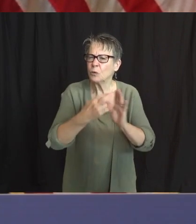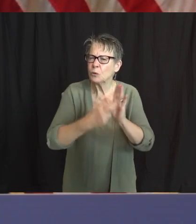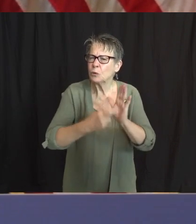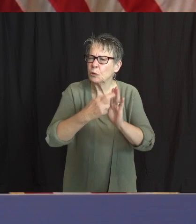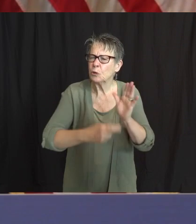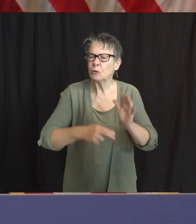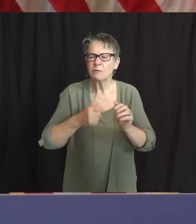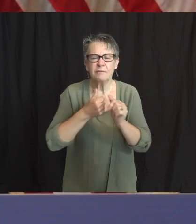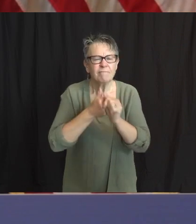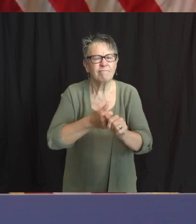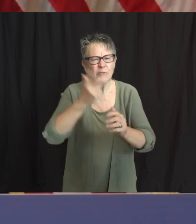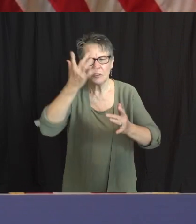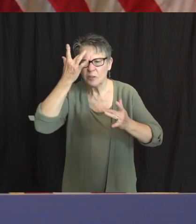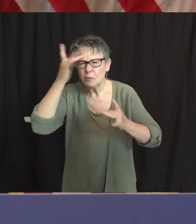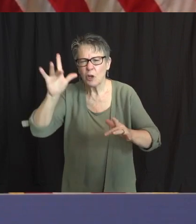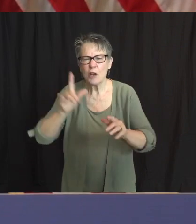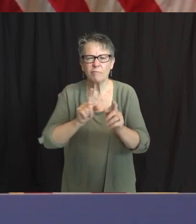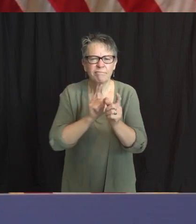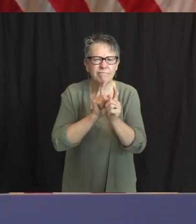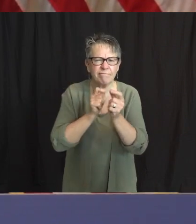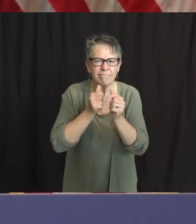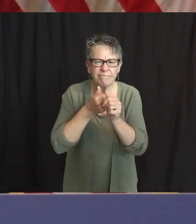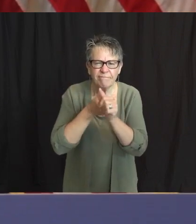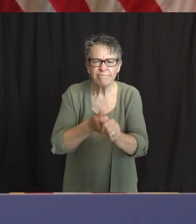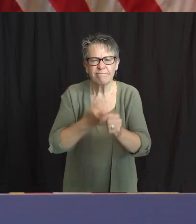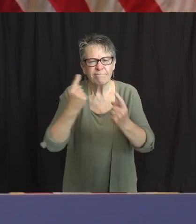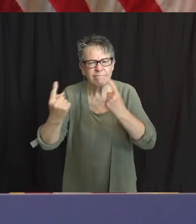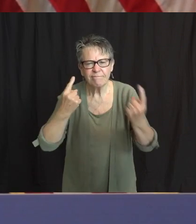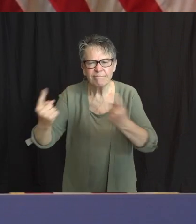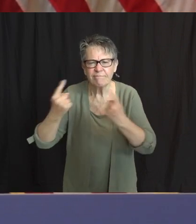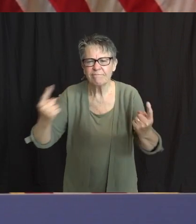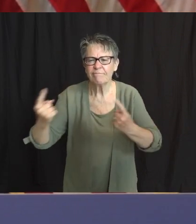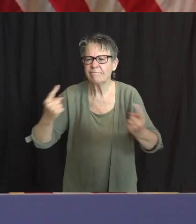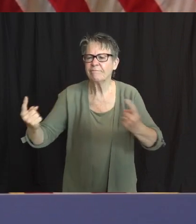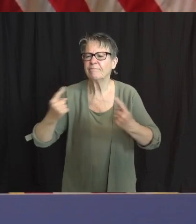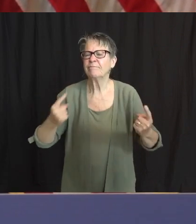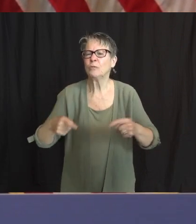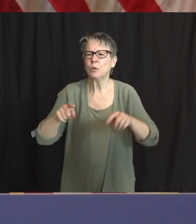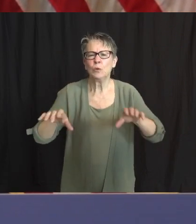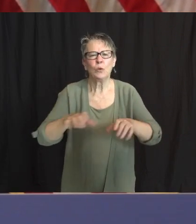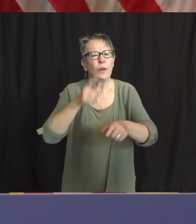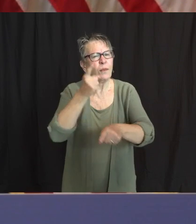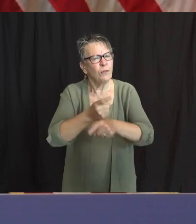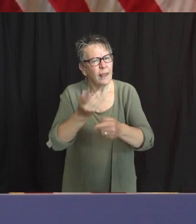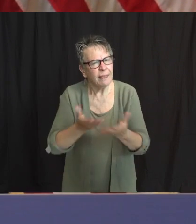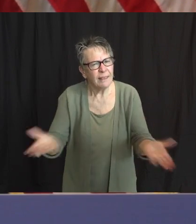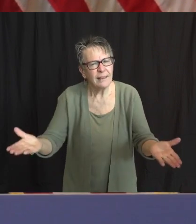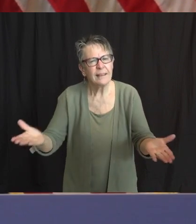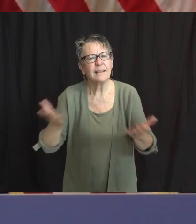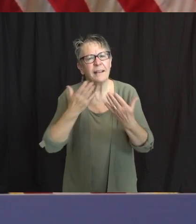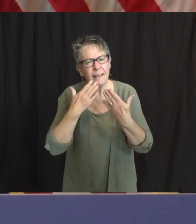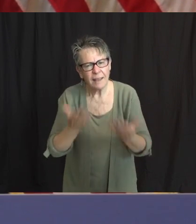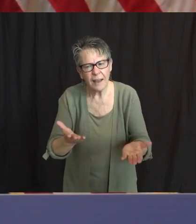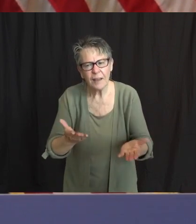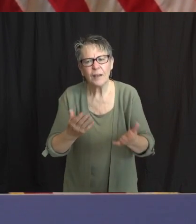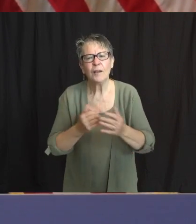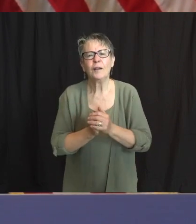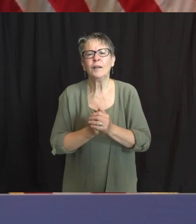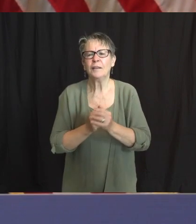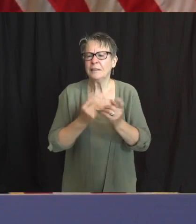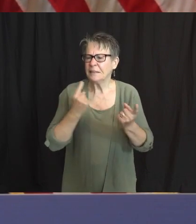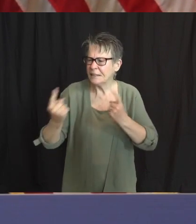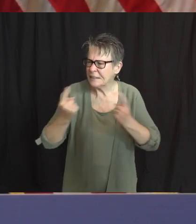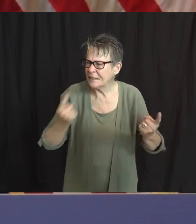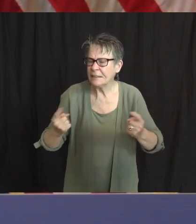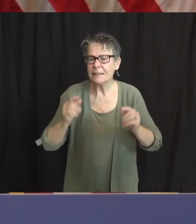and we're showing it. Folks are doing the right thing. Again, keep the social distancing. Stay home unless you need to go out.